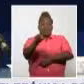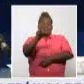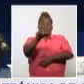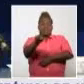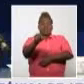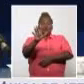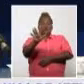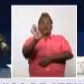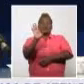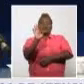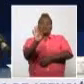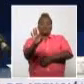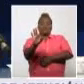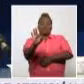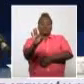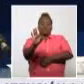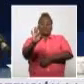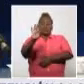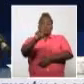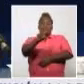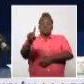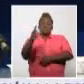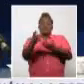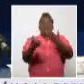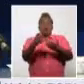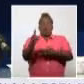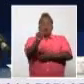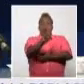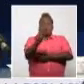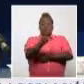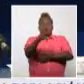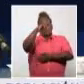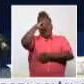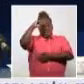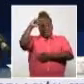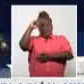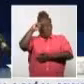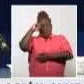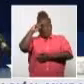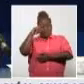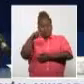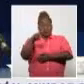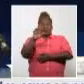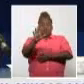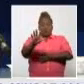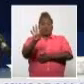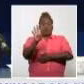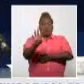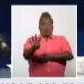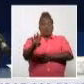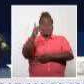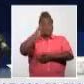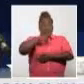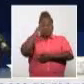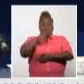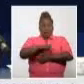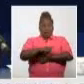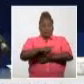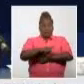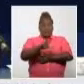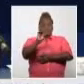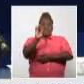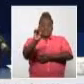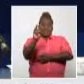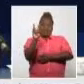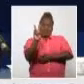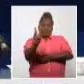Espíritus 54, in Ciego de Ávila 72, in Camagüey 35, in Las Tunas